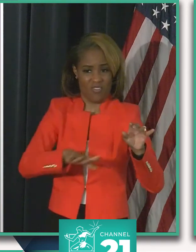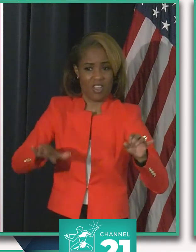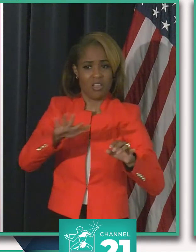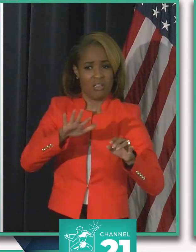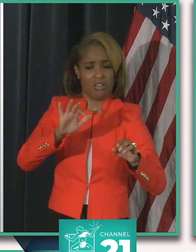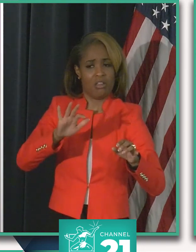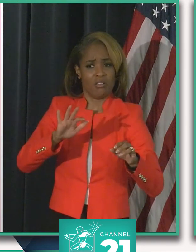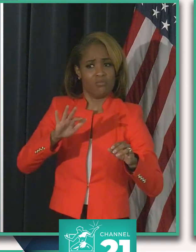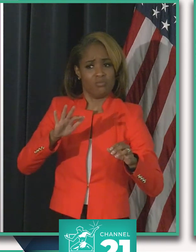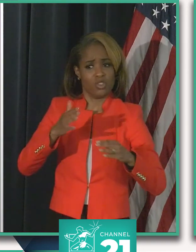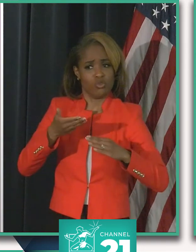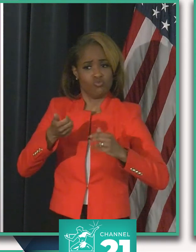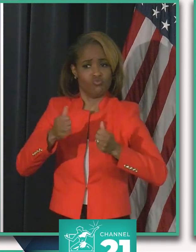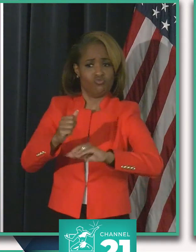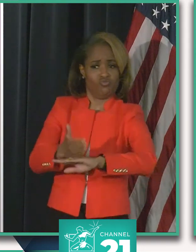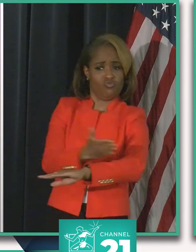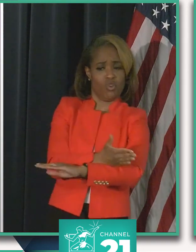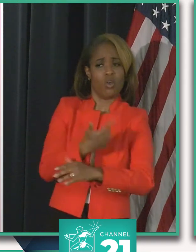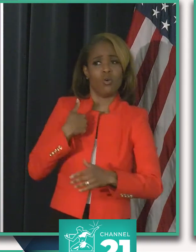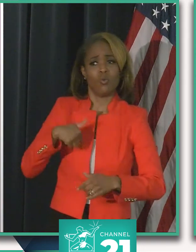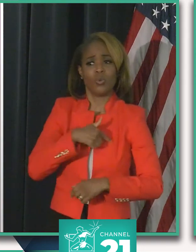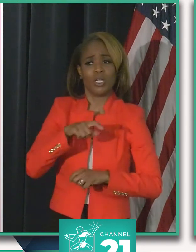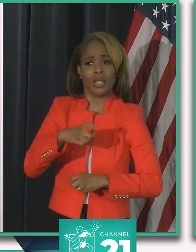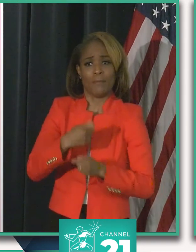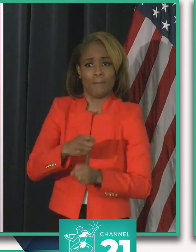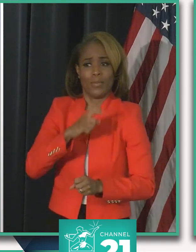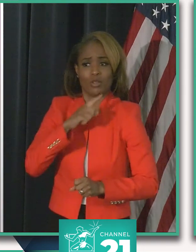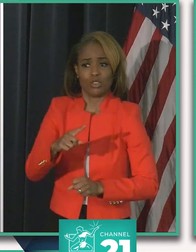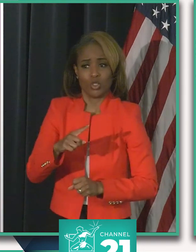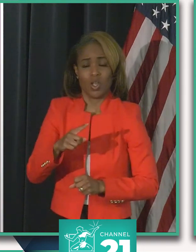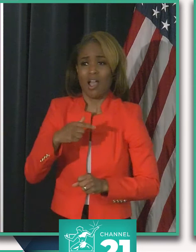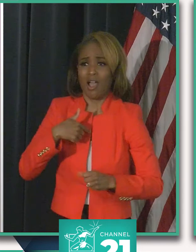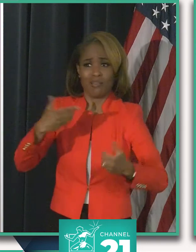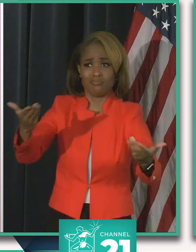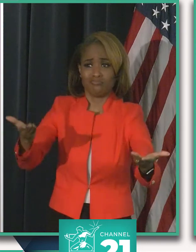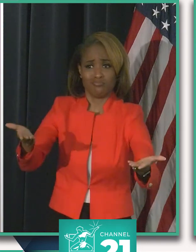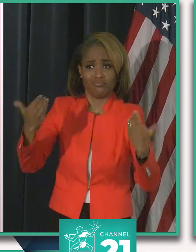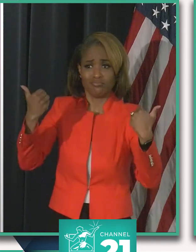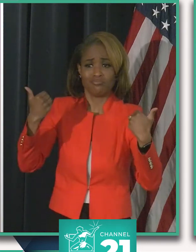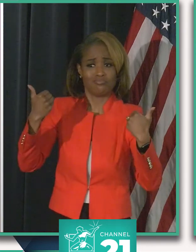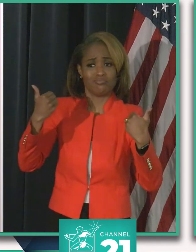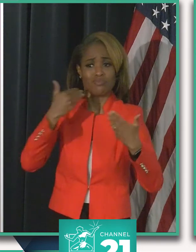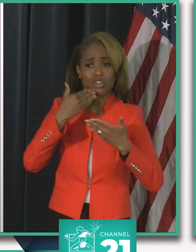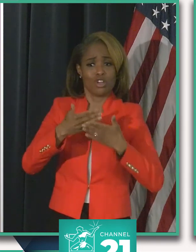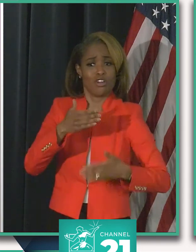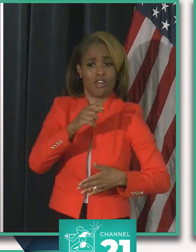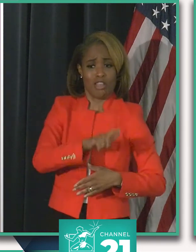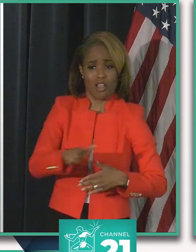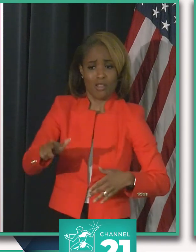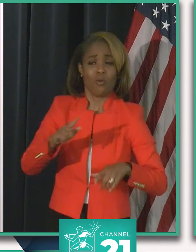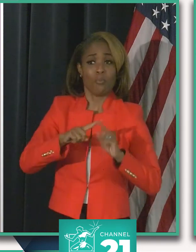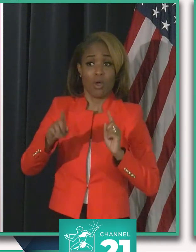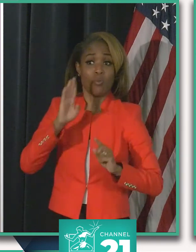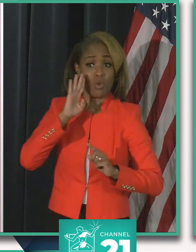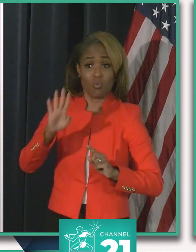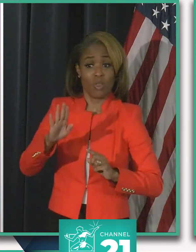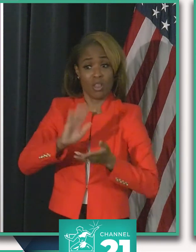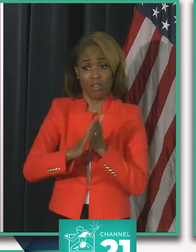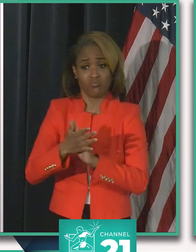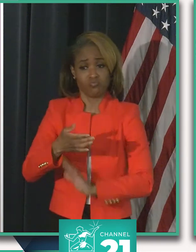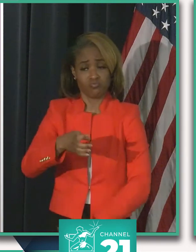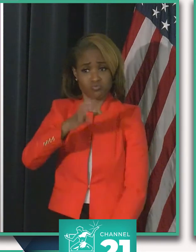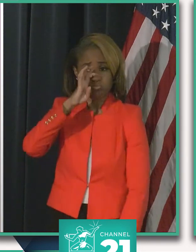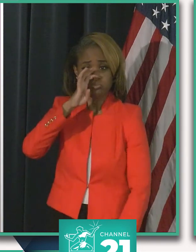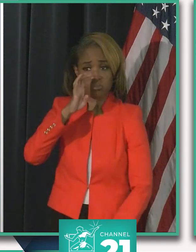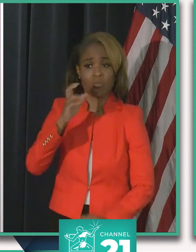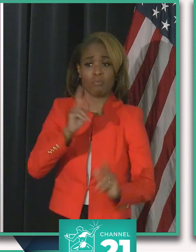coming back. And we need to make sure, I welcome quality landlords, but we will crack down on